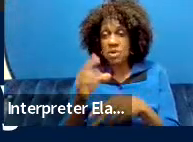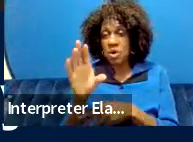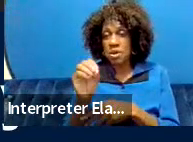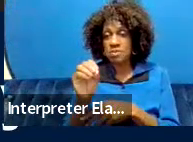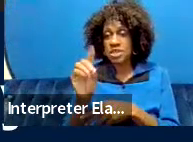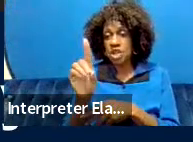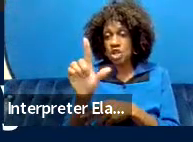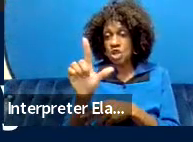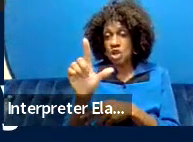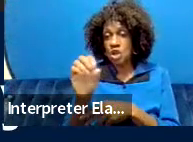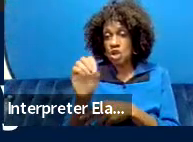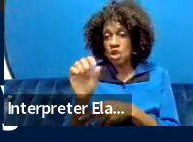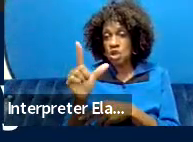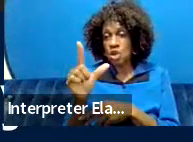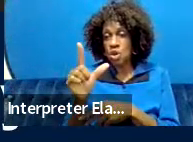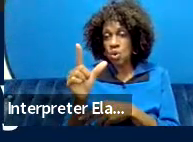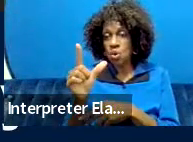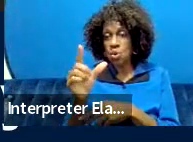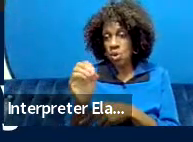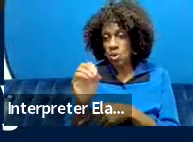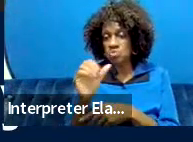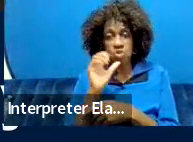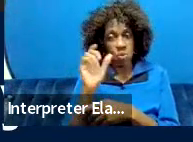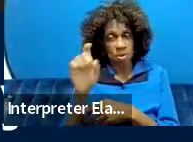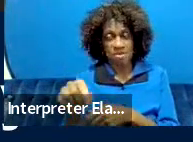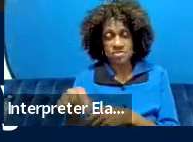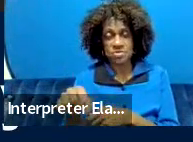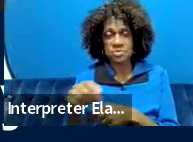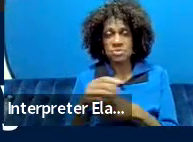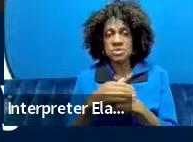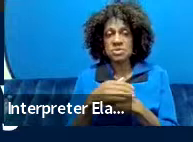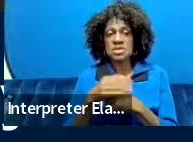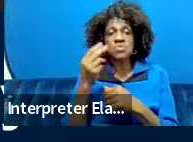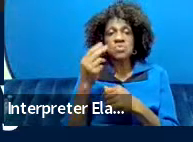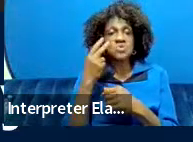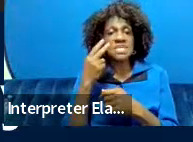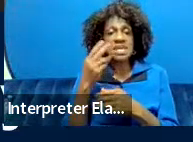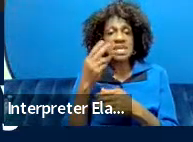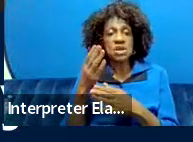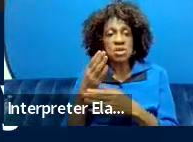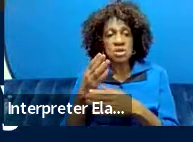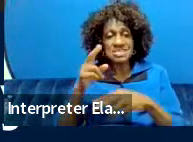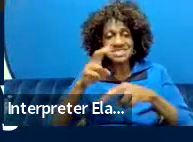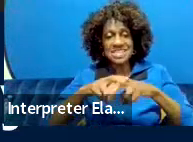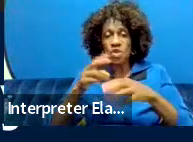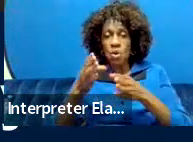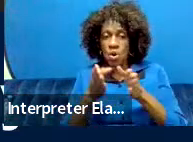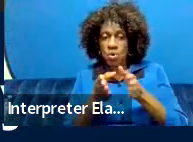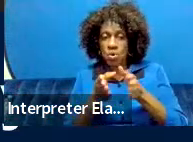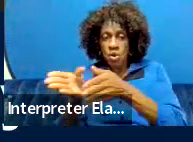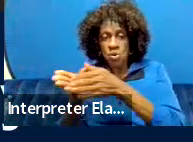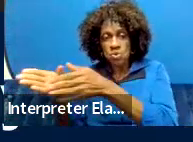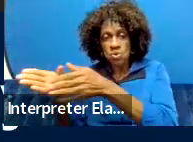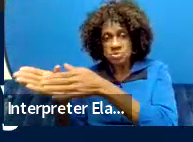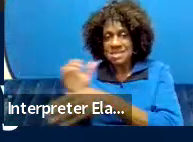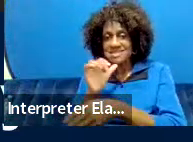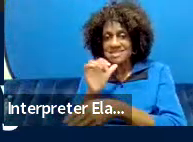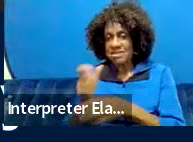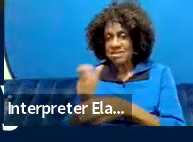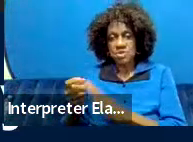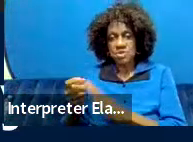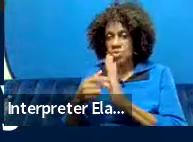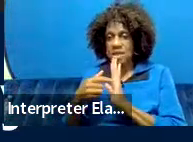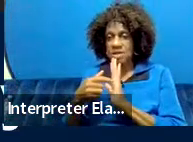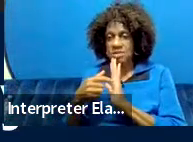content is not required to comply. Menus and seat or row designations in assembly areas are not required to comply.